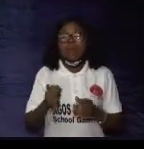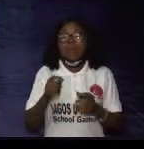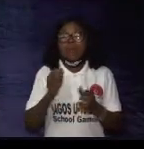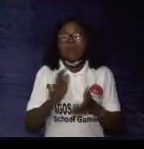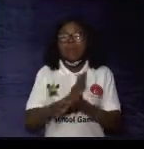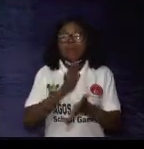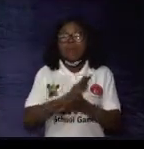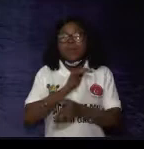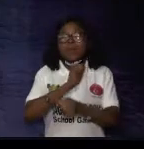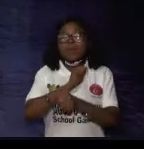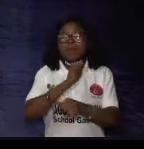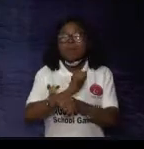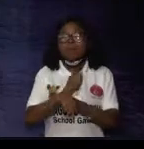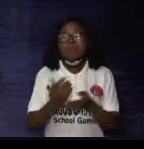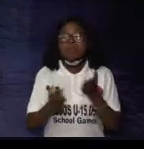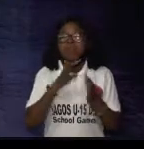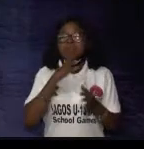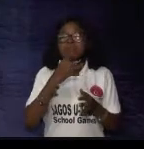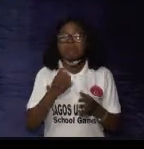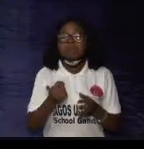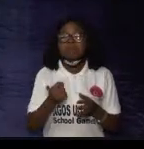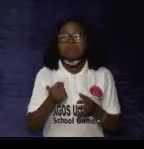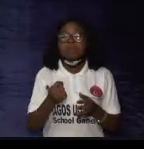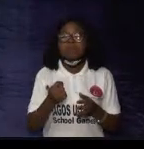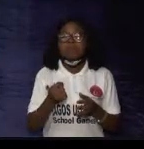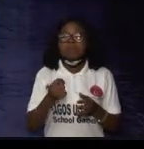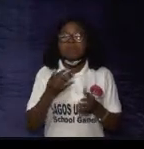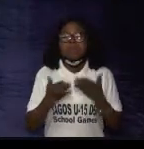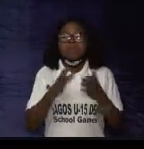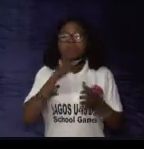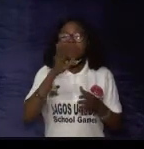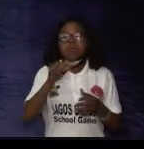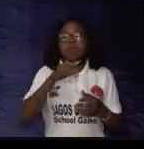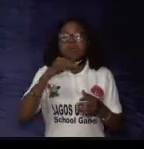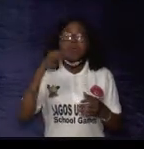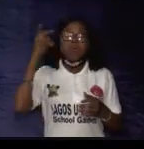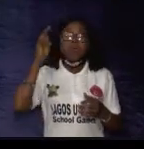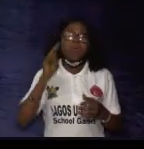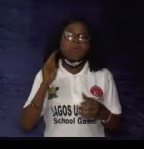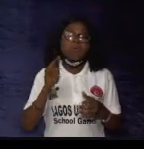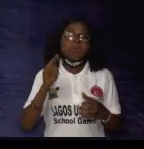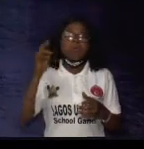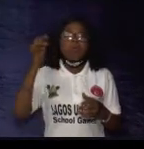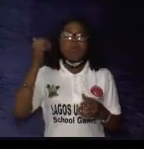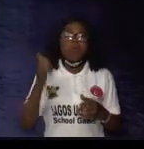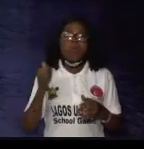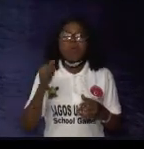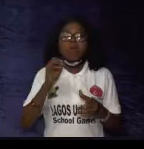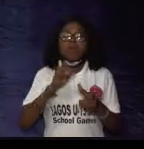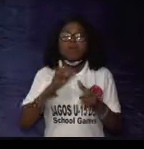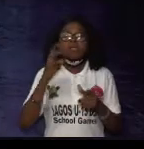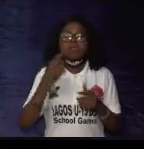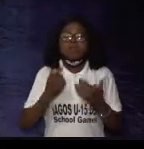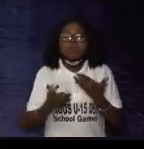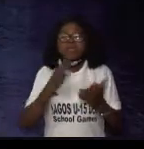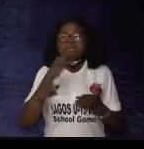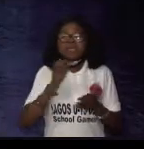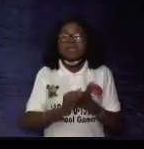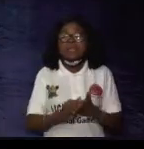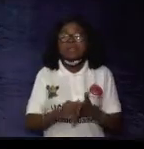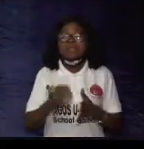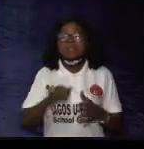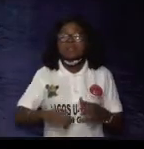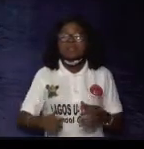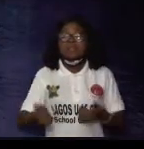not be talking of one director. You may talk of maybe your uncle or your auntie turned down somebody's